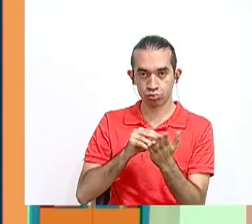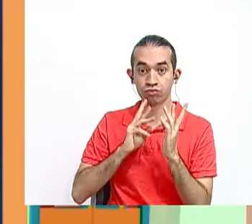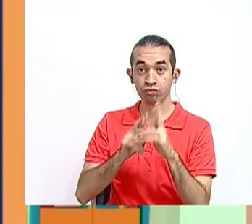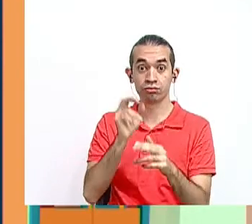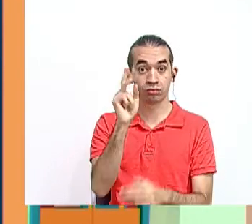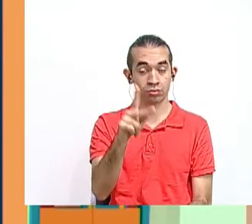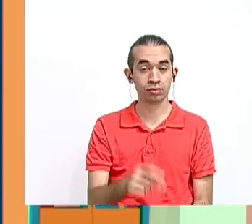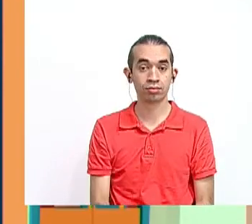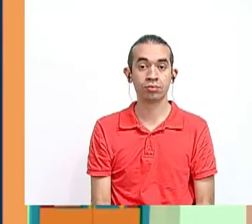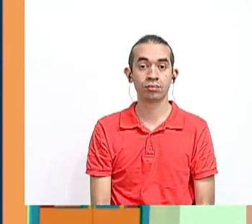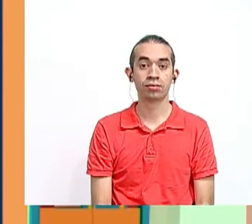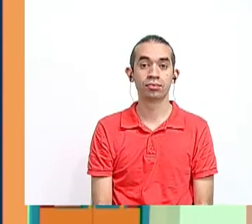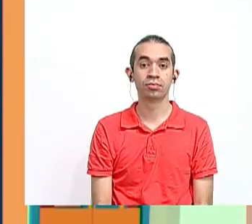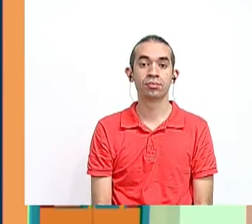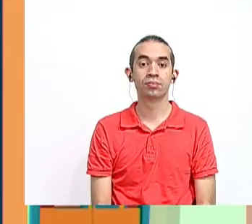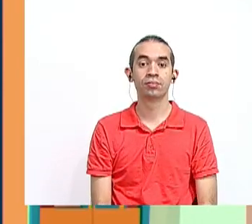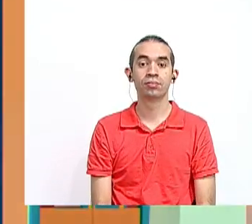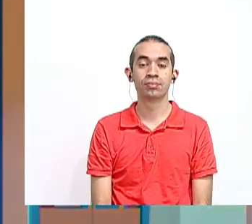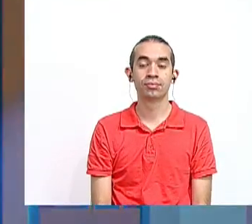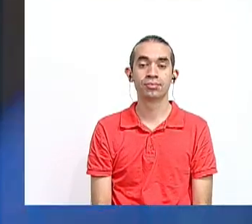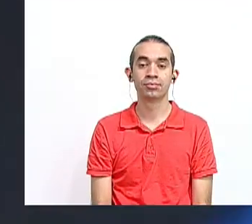okay?